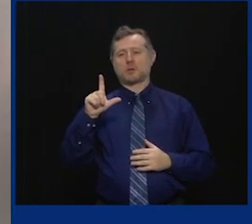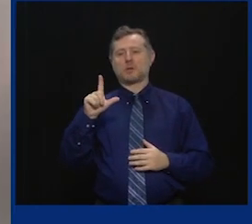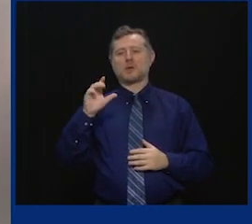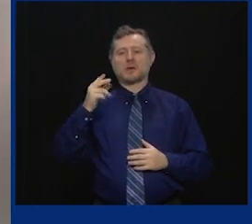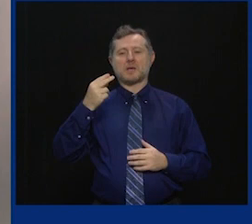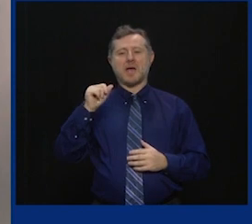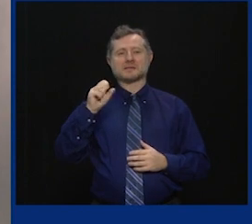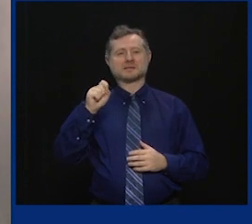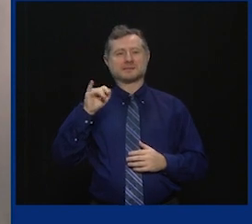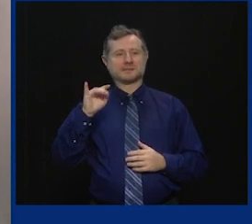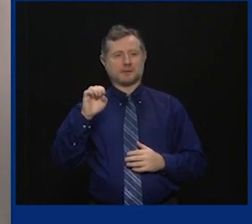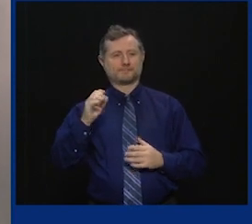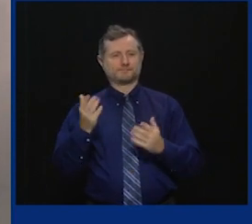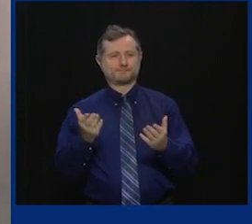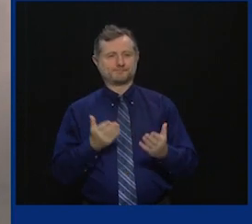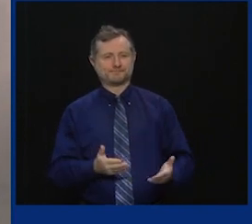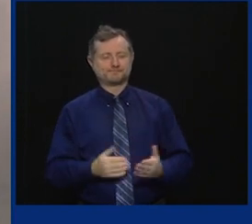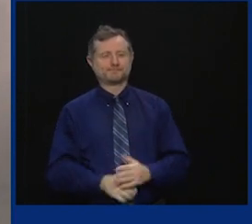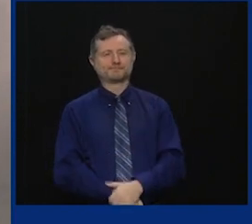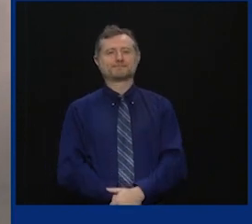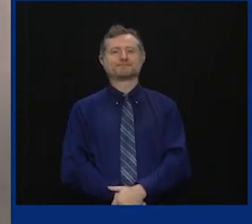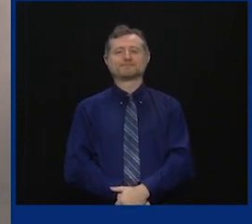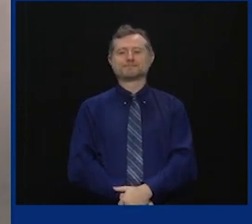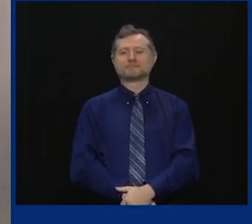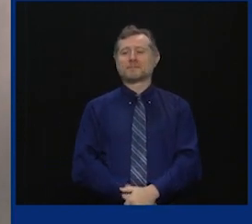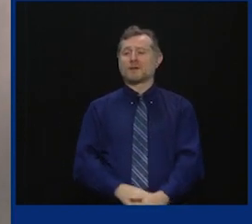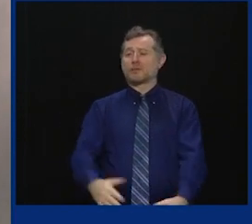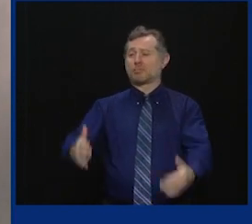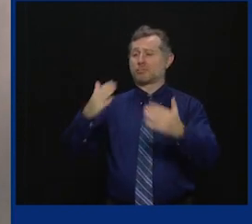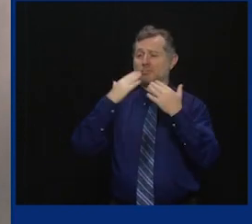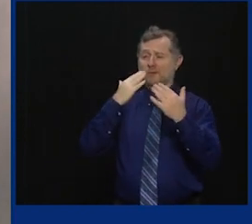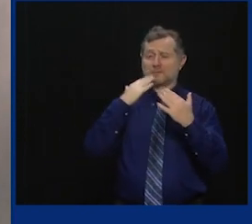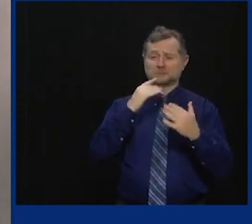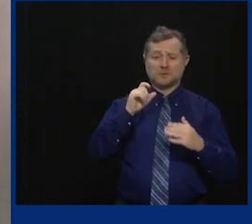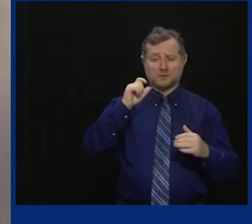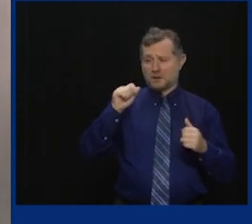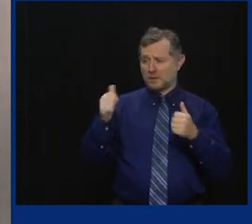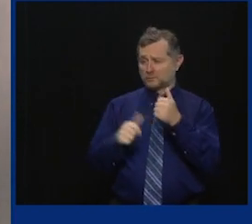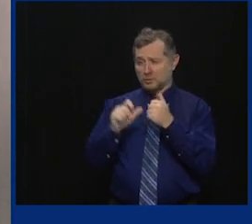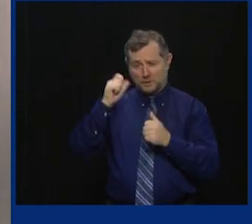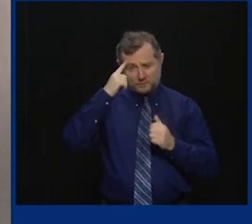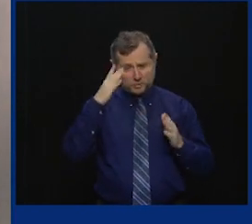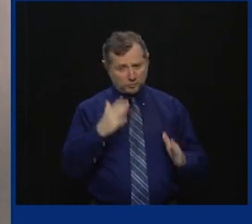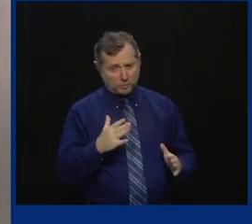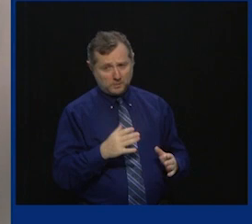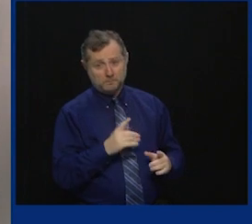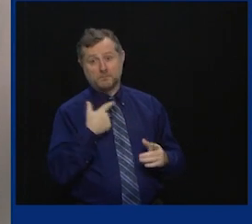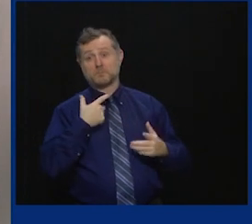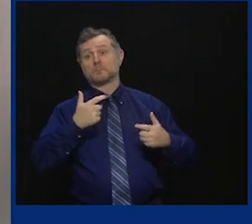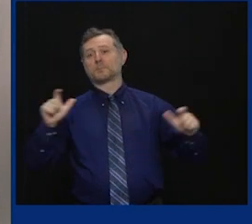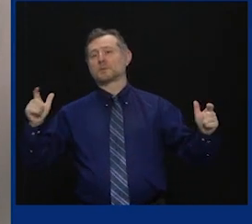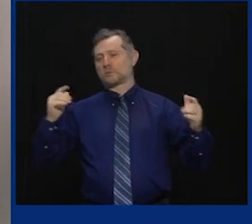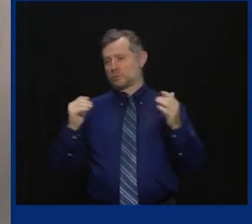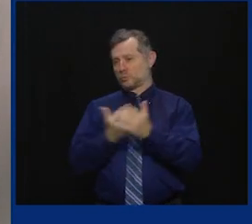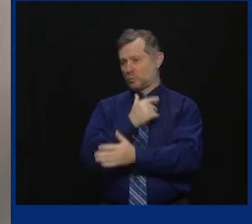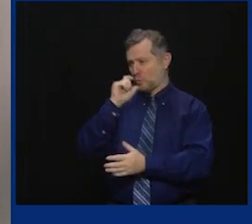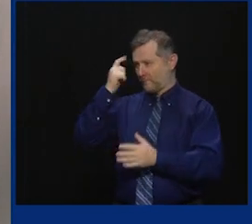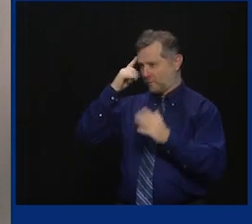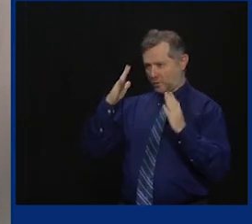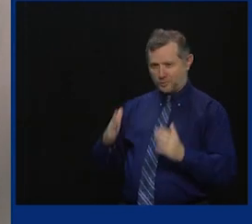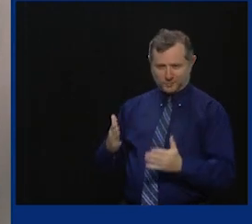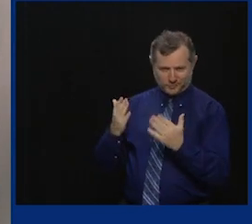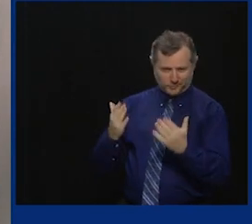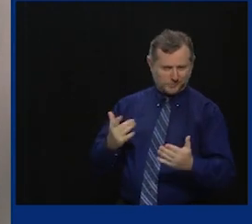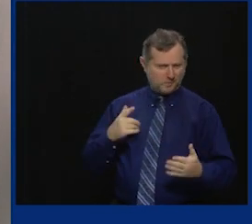Thank you, Lieutenant Governor, and let me just say a big thank you to our new governor, who is off to a fast